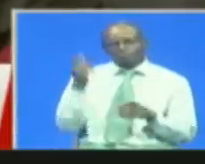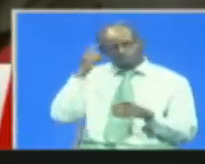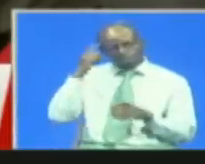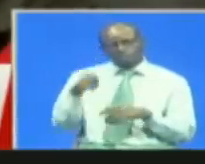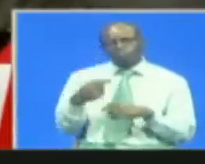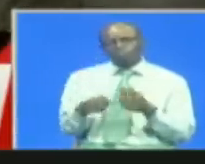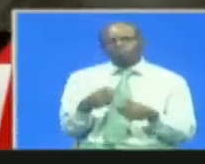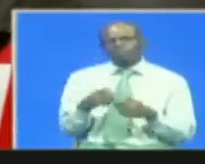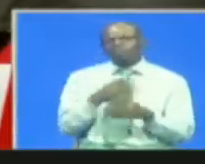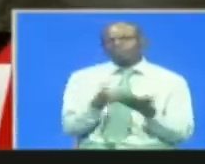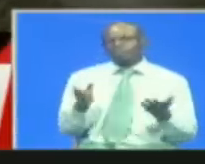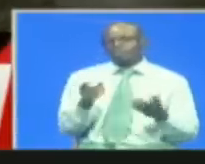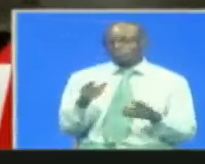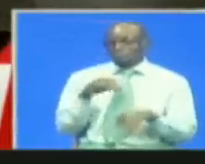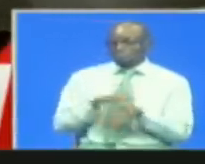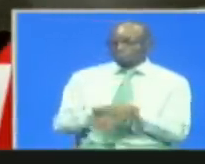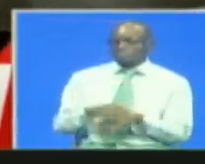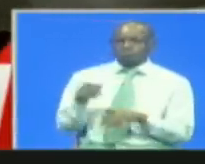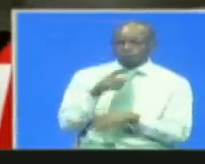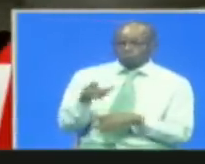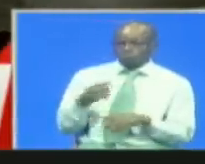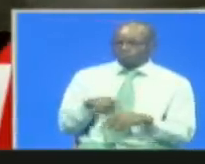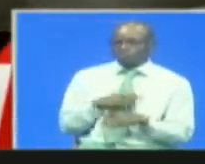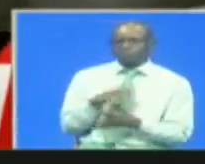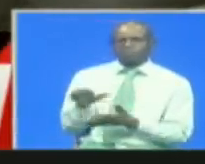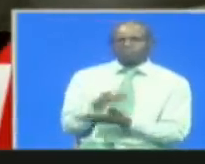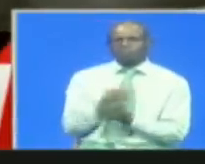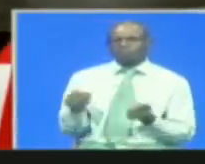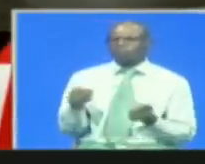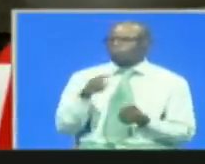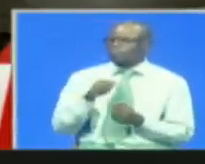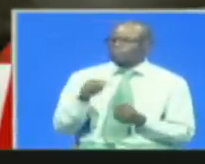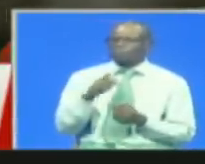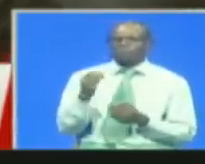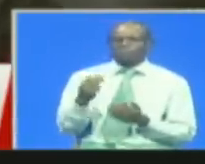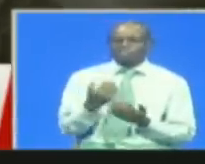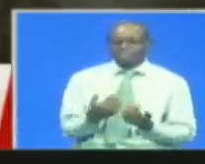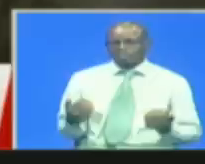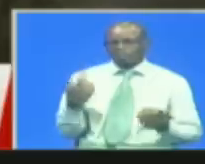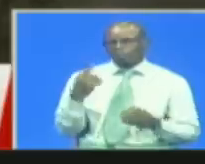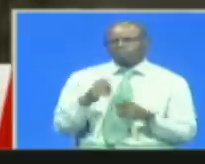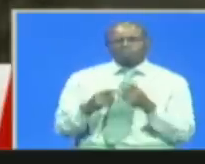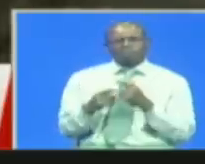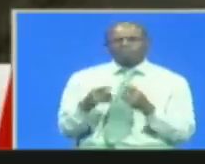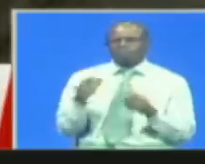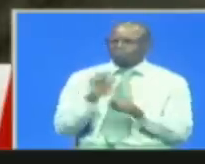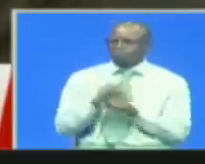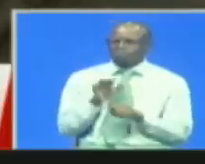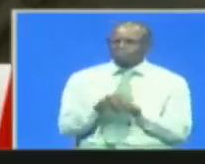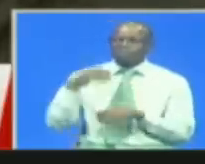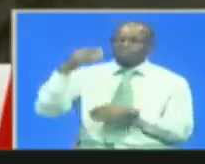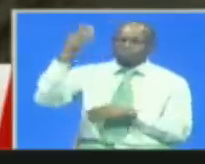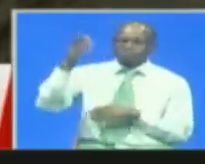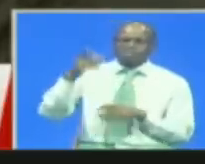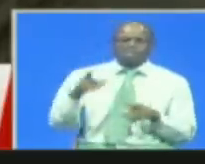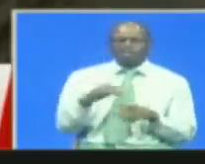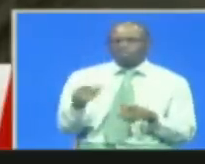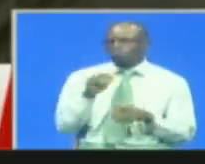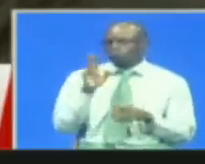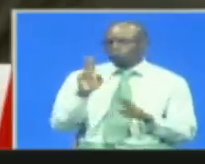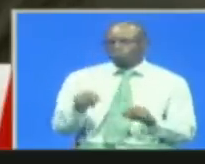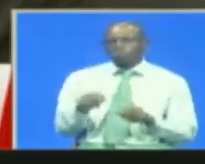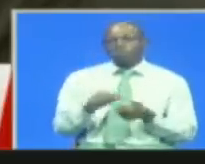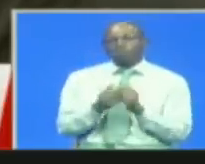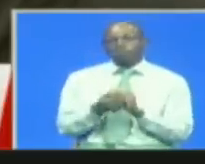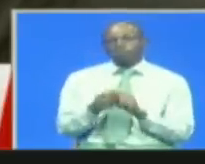we shall damage millions and millions of children for many years to come. And no reform